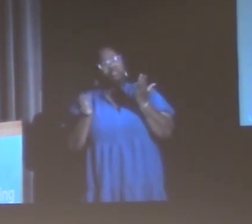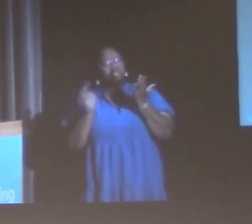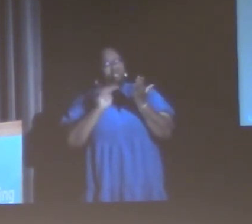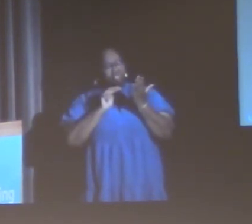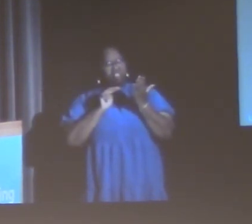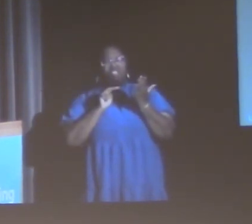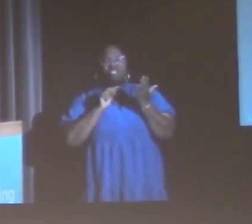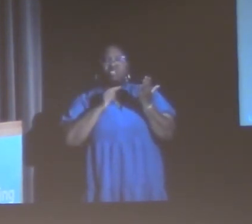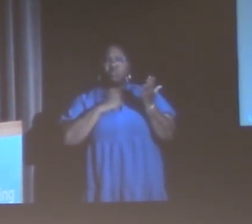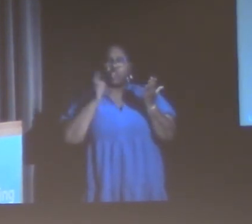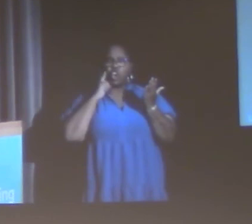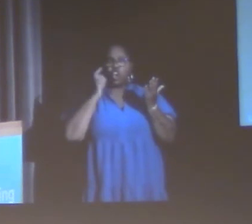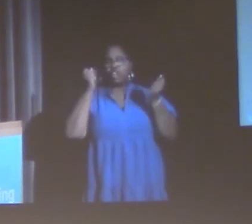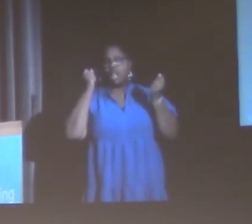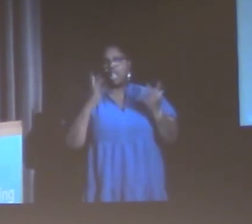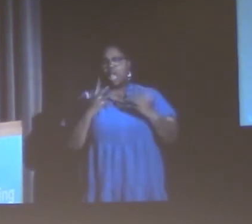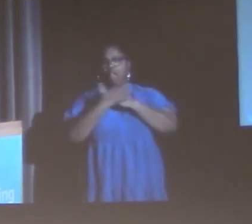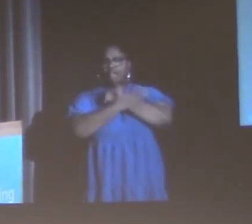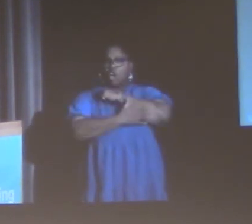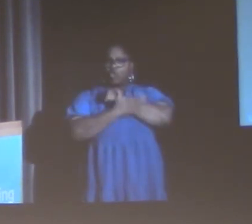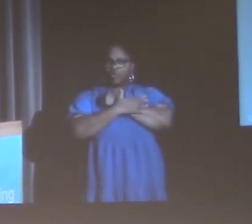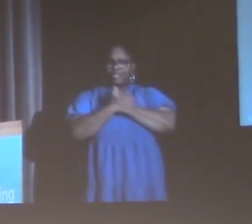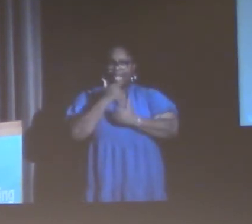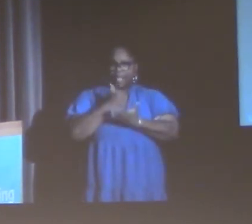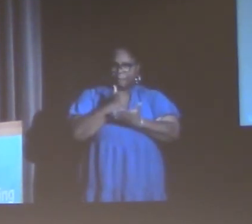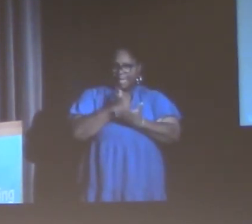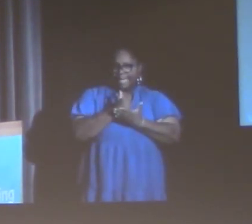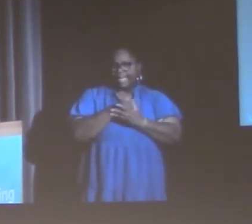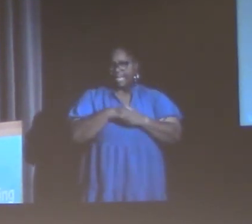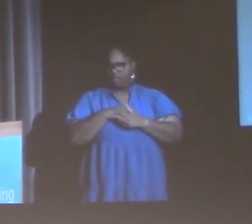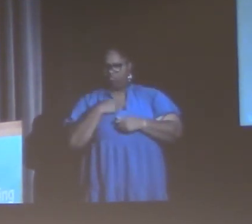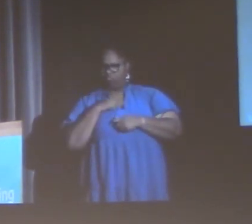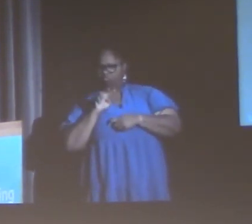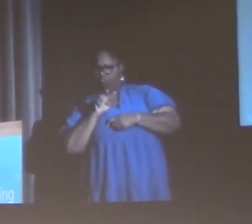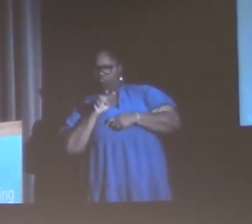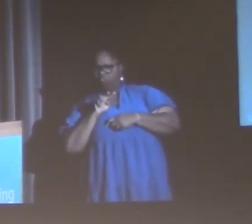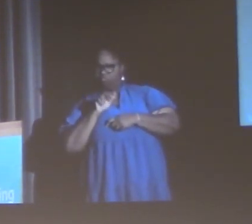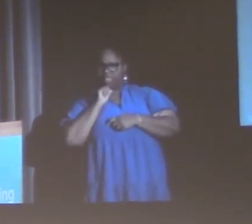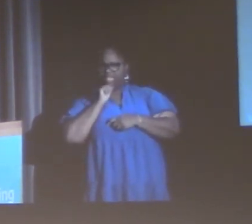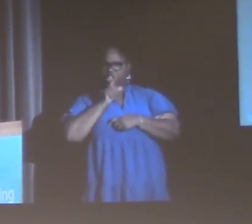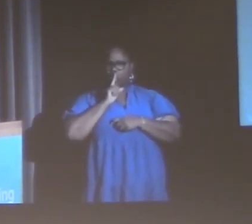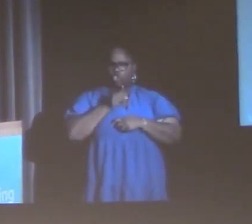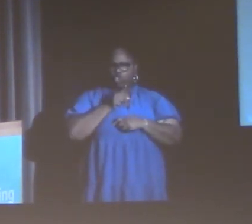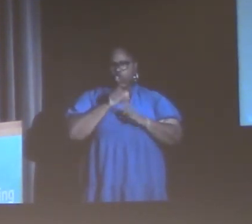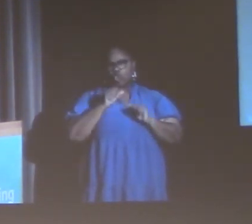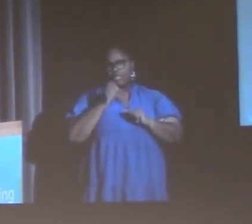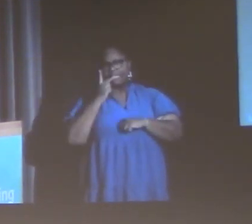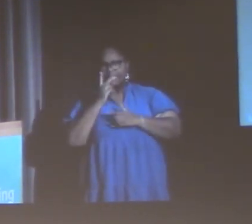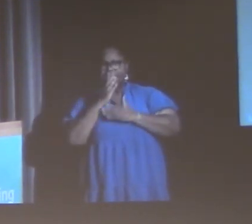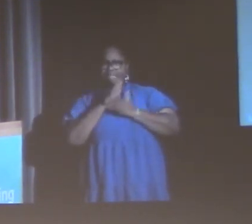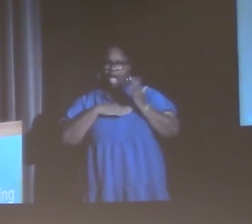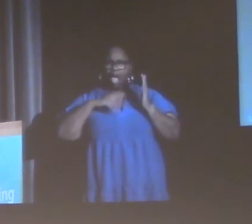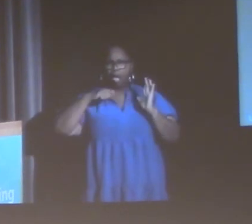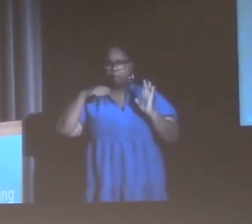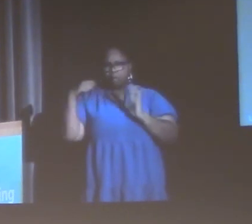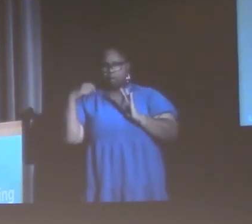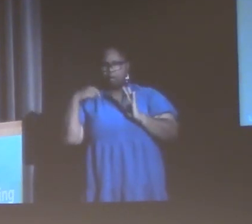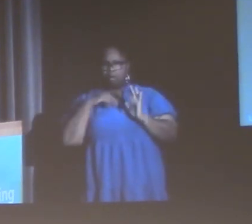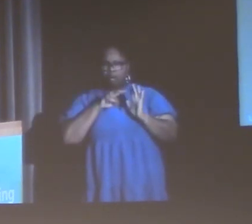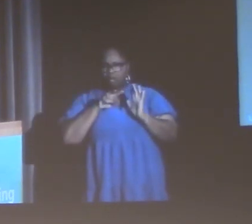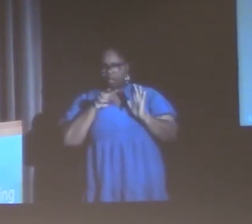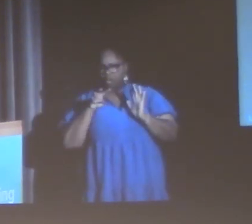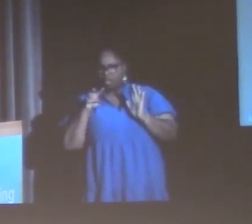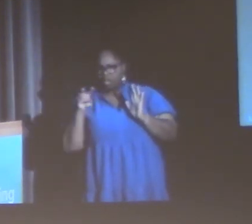lot of countries were helping, and I was not sure. I was quite we could see some footage, and then when I interviewed the Islamic States, they